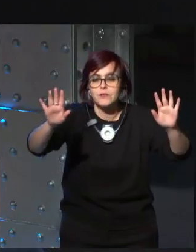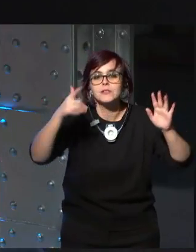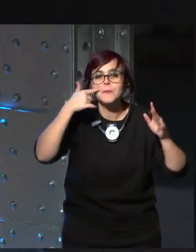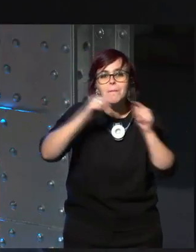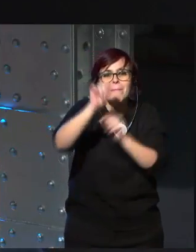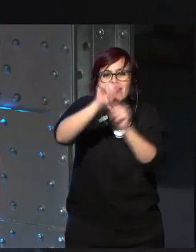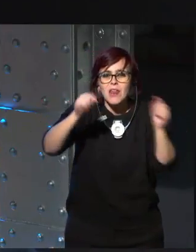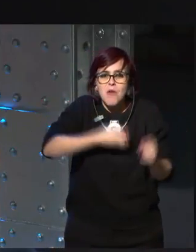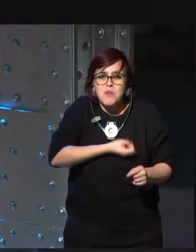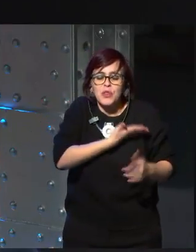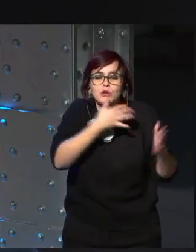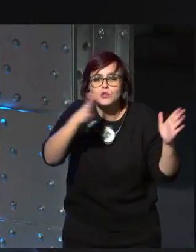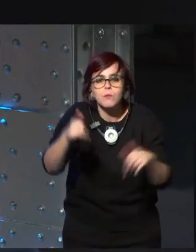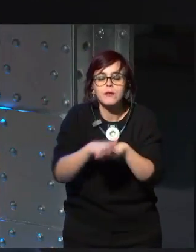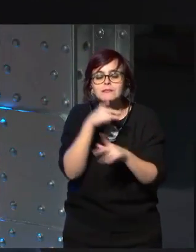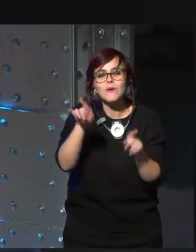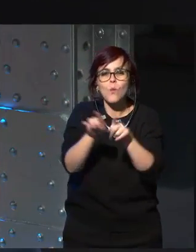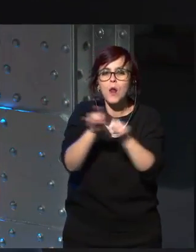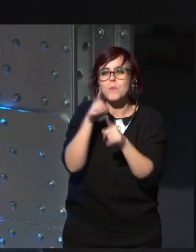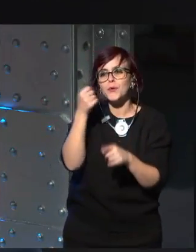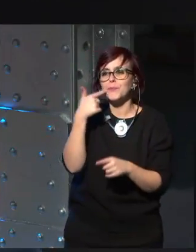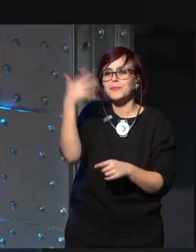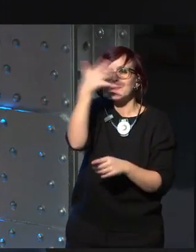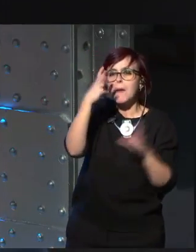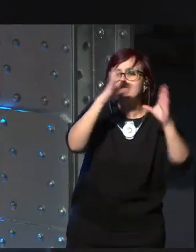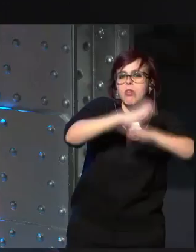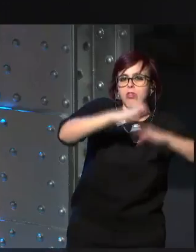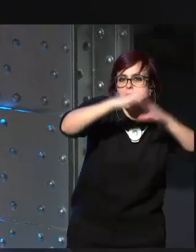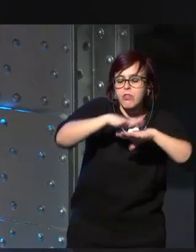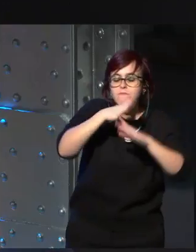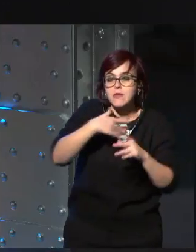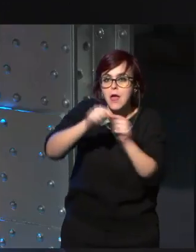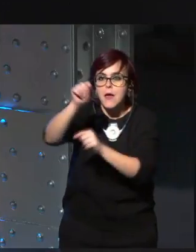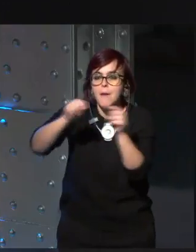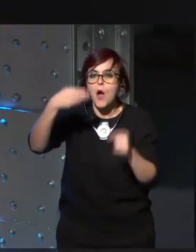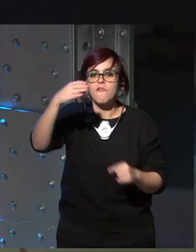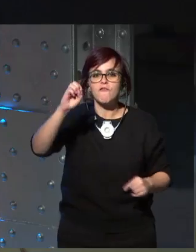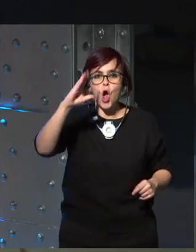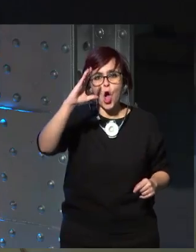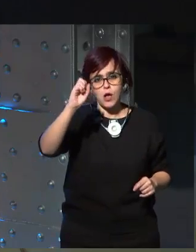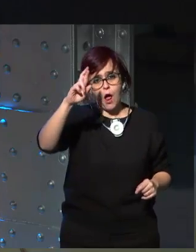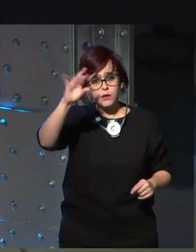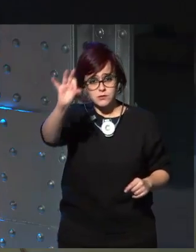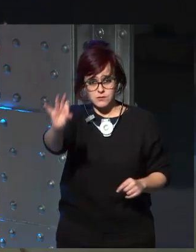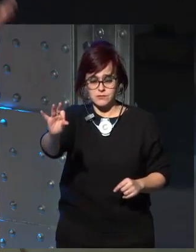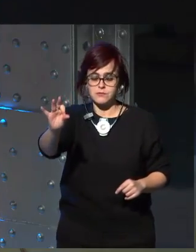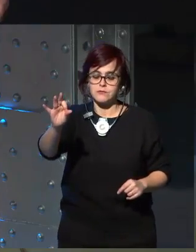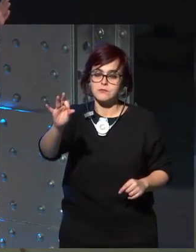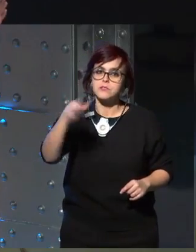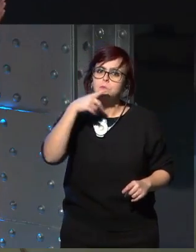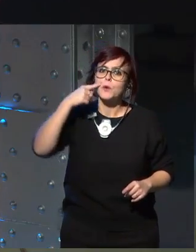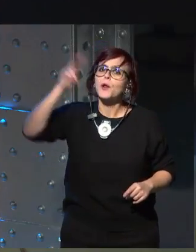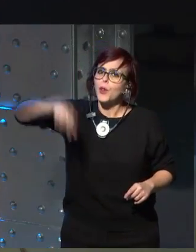Bearing in mind that it's impossible to measure, I think it's like a superstition with science and measurements. And Bob Katz, yes, he's